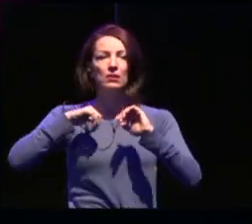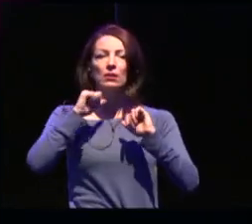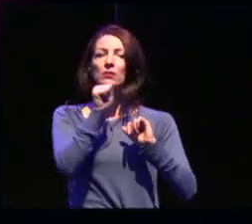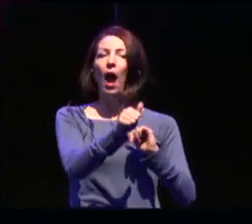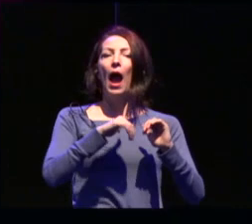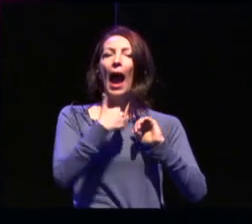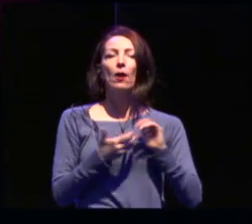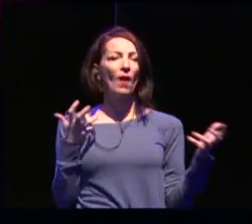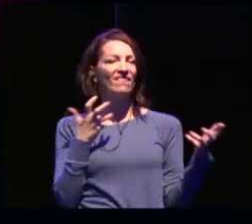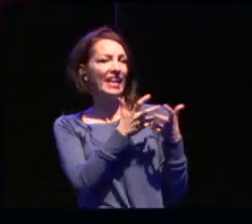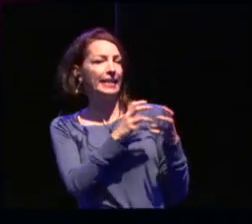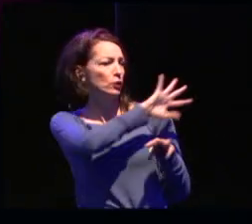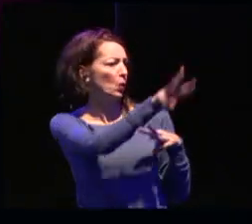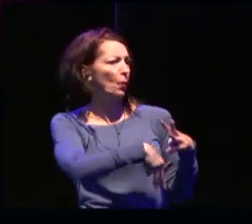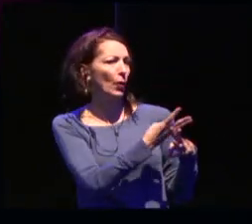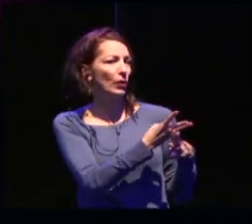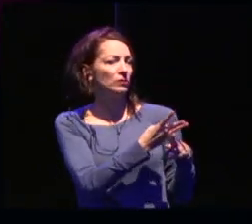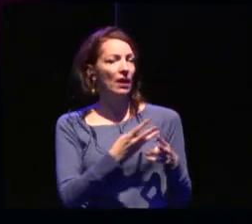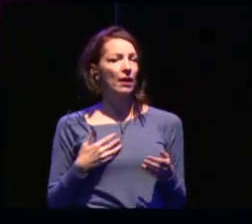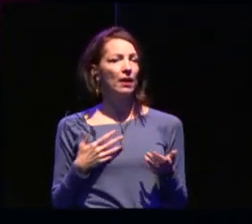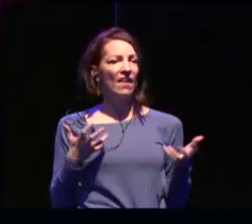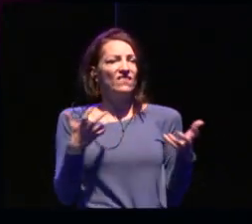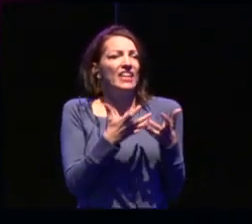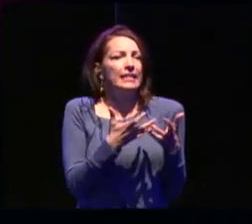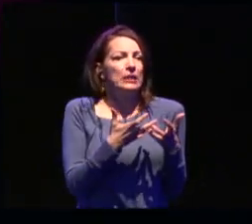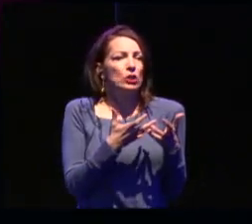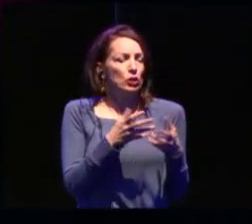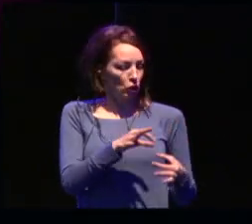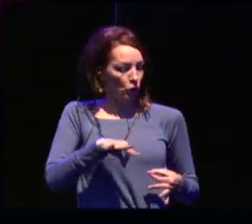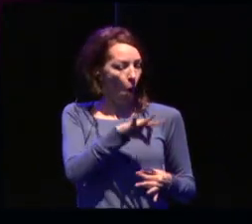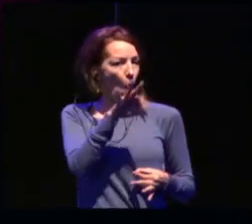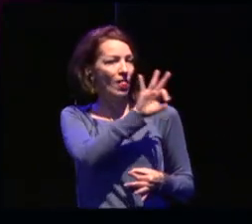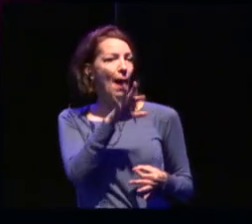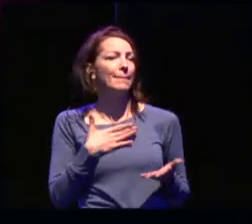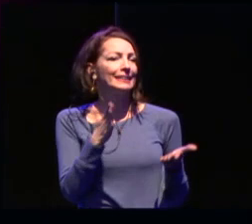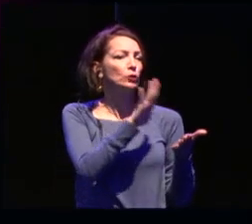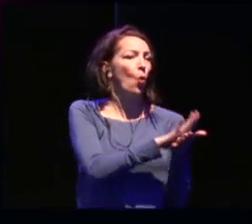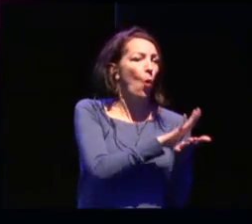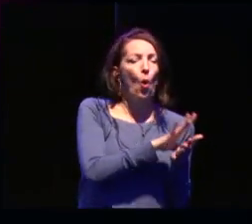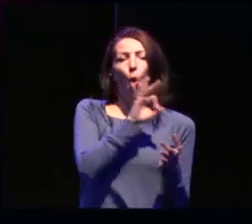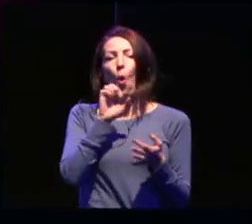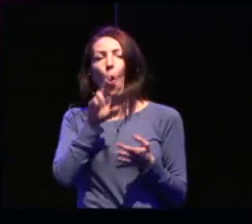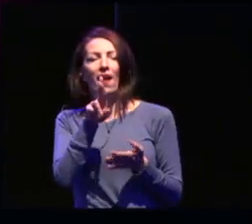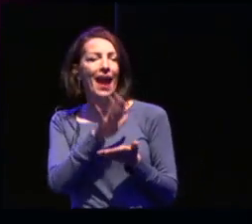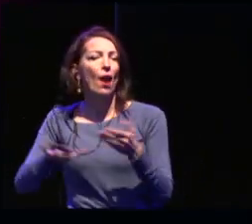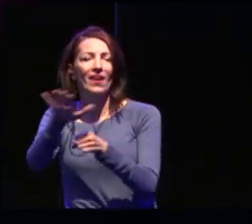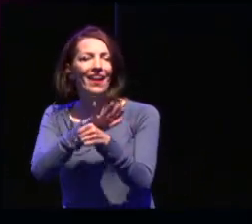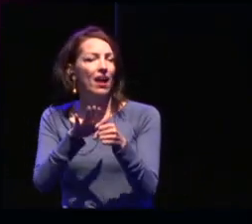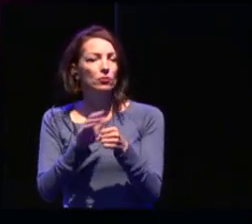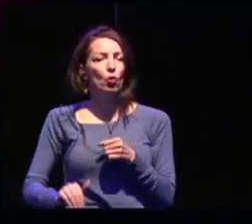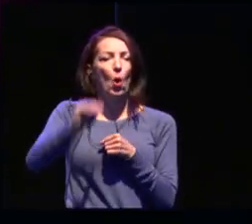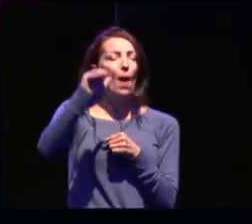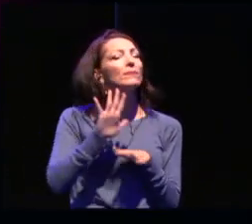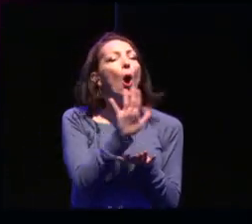my genius? Not how I can fit into the soul of my school that I went to, or the soul of my neighborhood. What is my loyalty